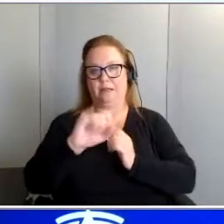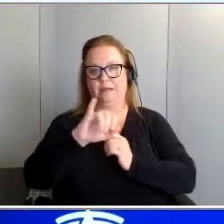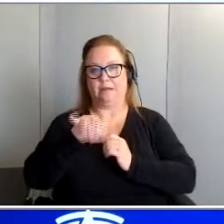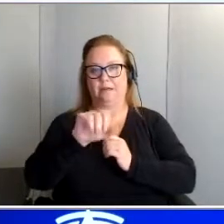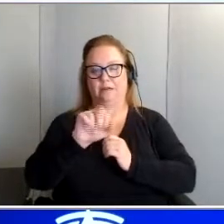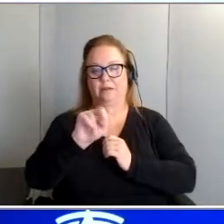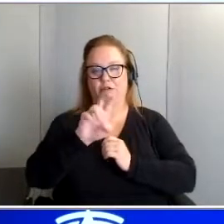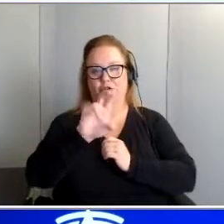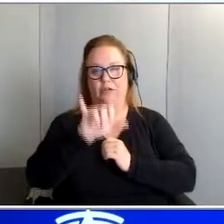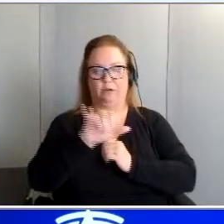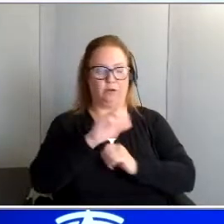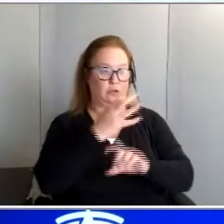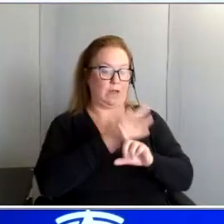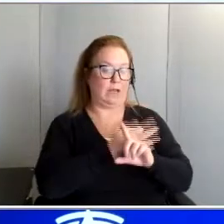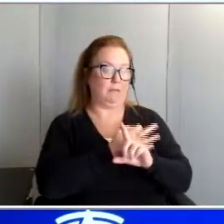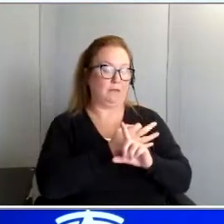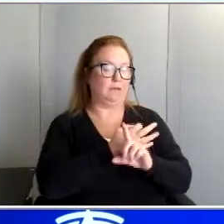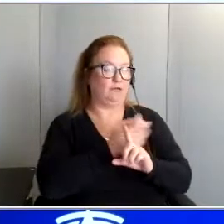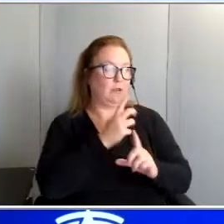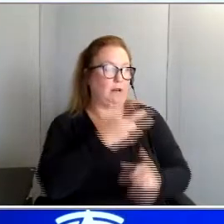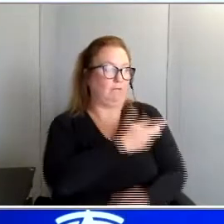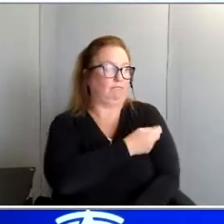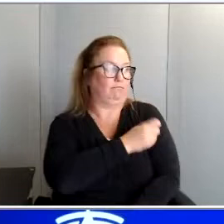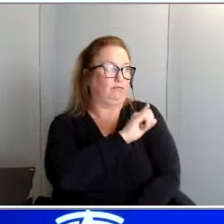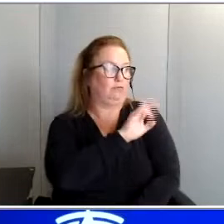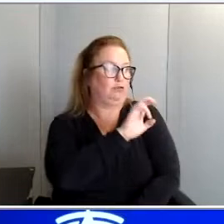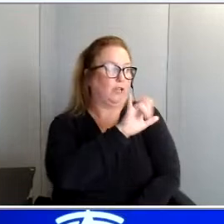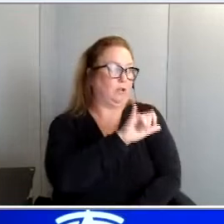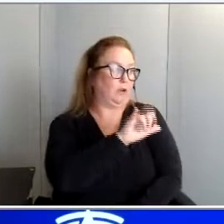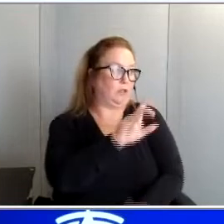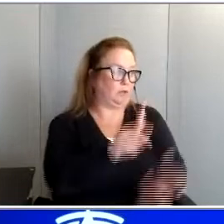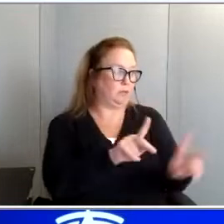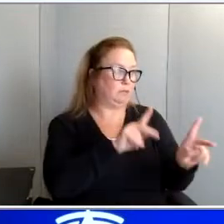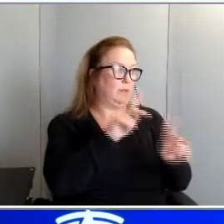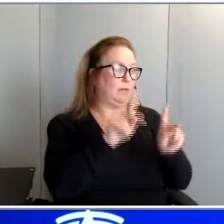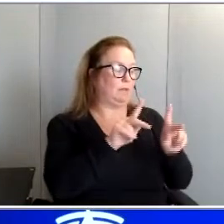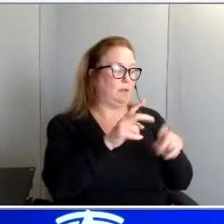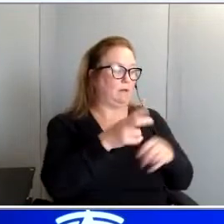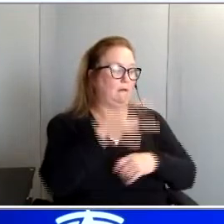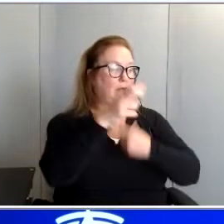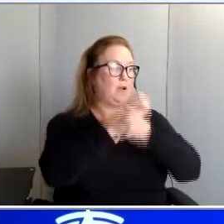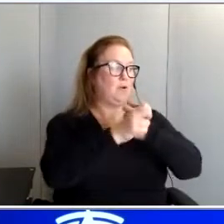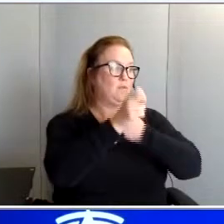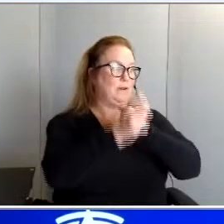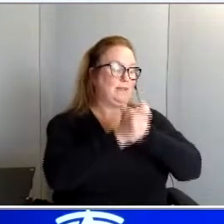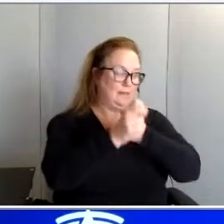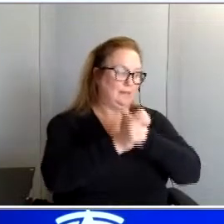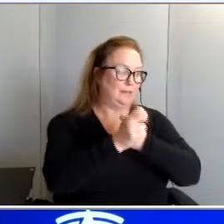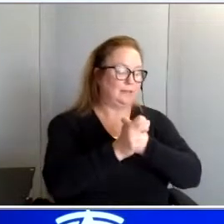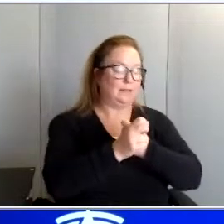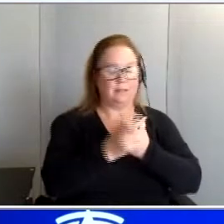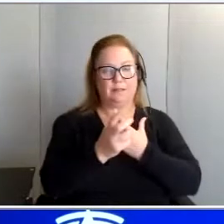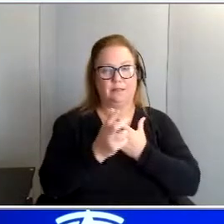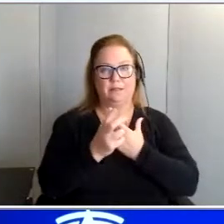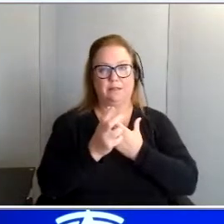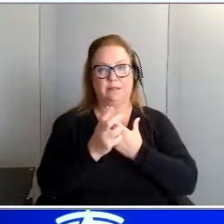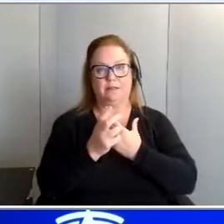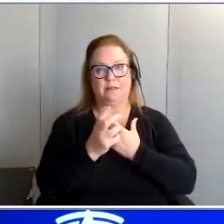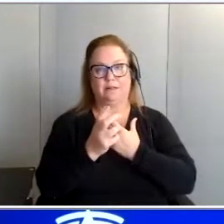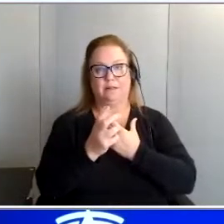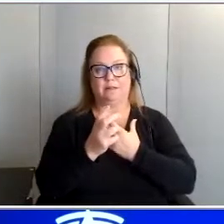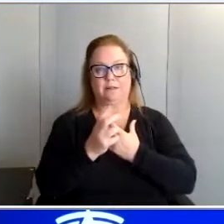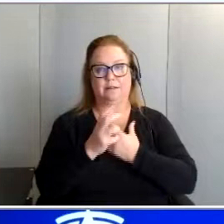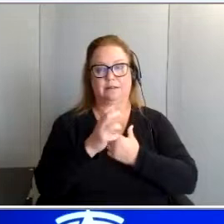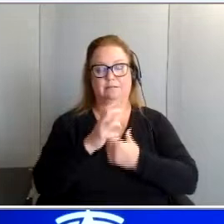are 9 months out. We know that those people that are higher risk, which in this case we'll define as higher age,